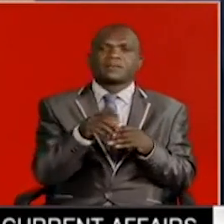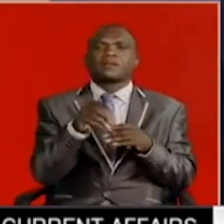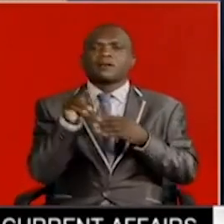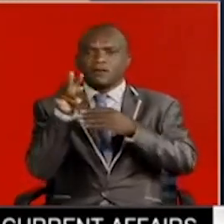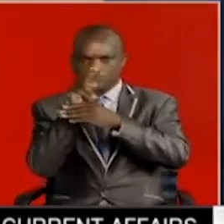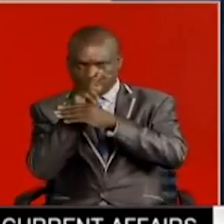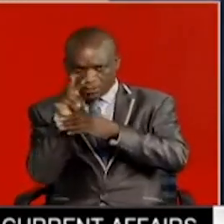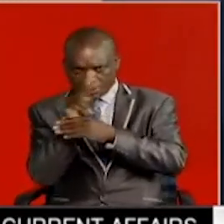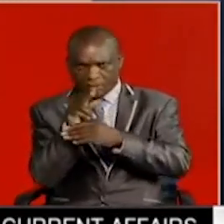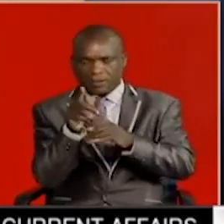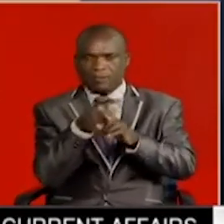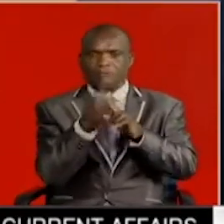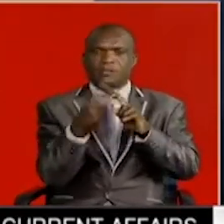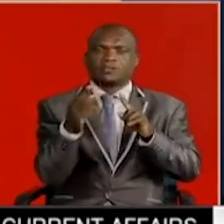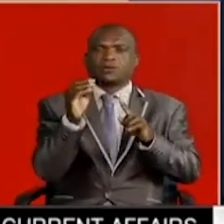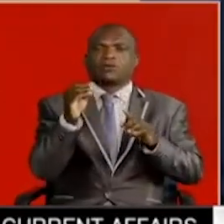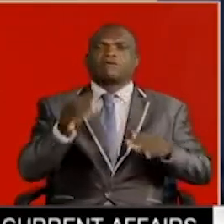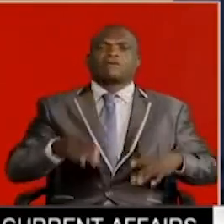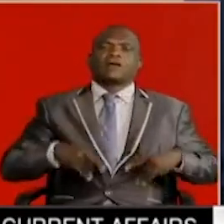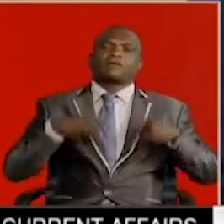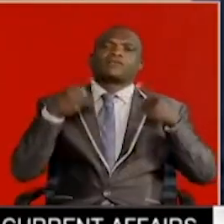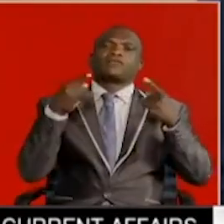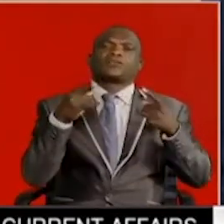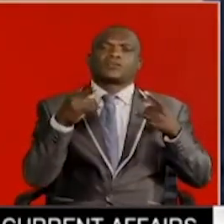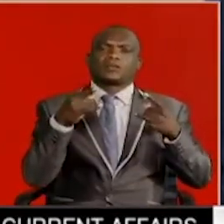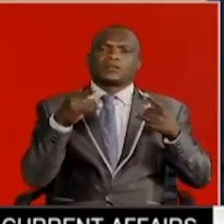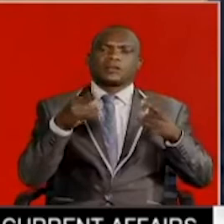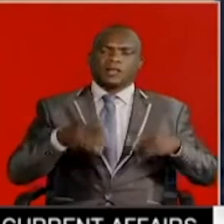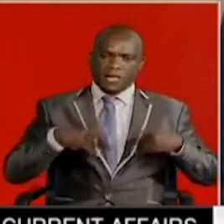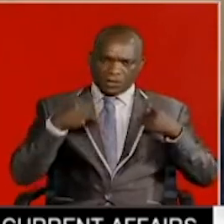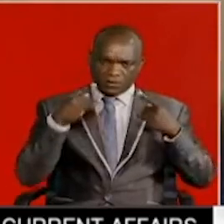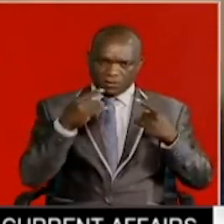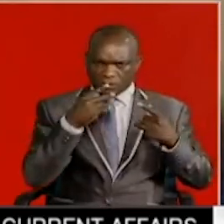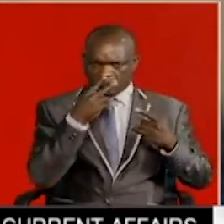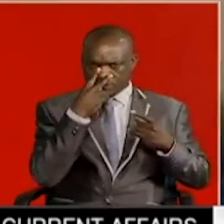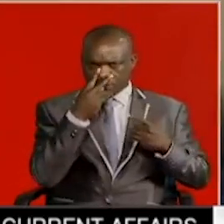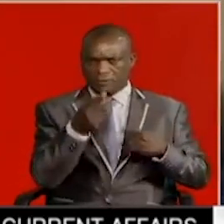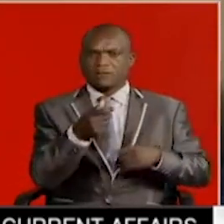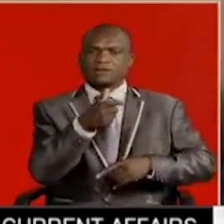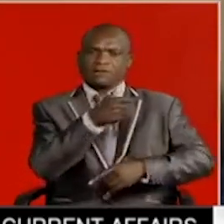and Child Care adverse events following immunization